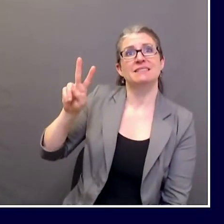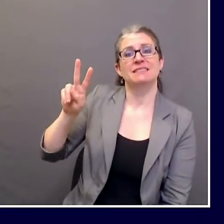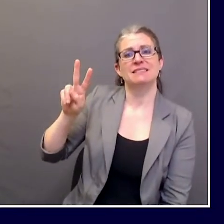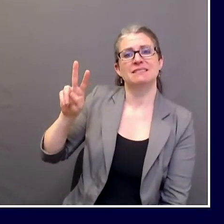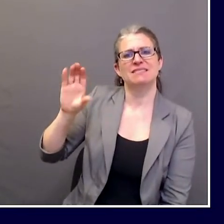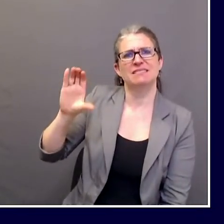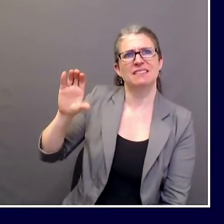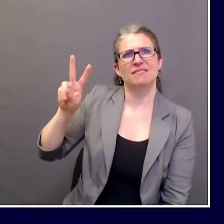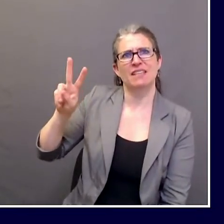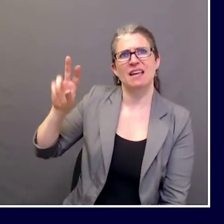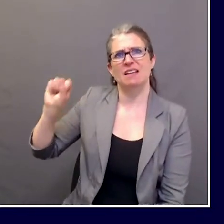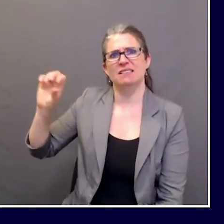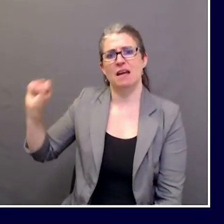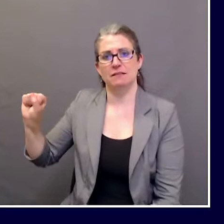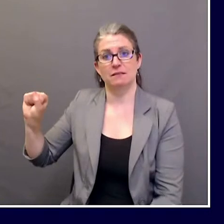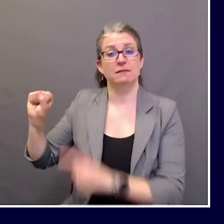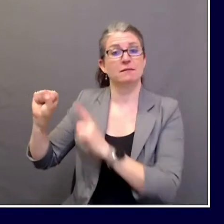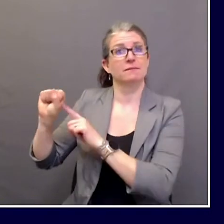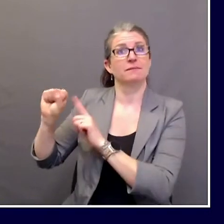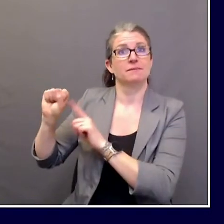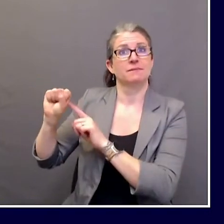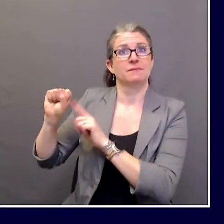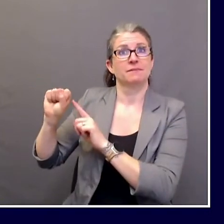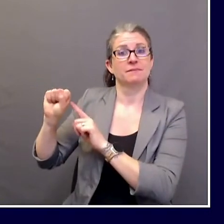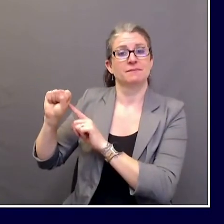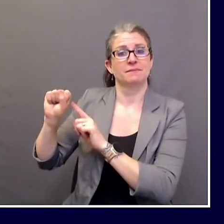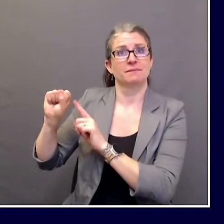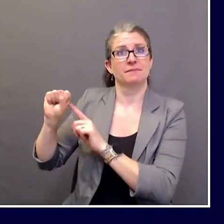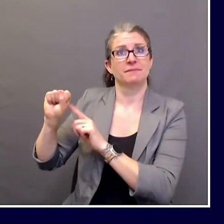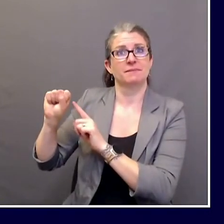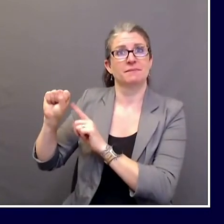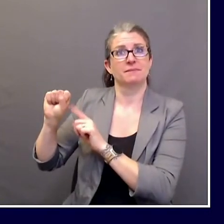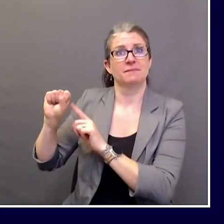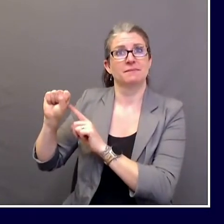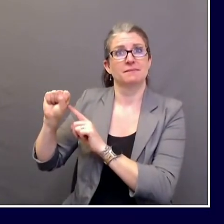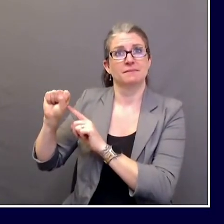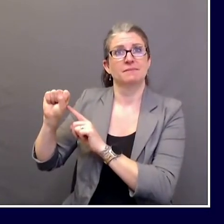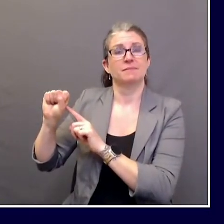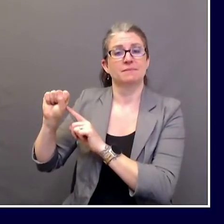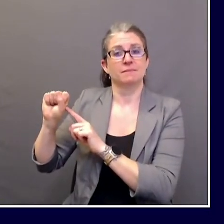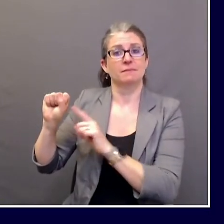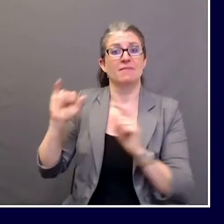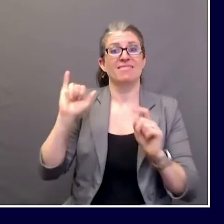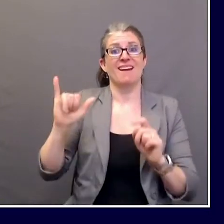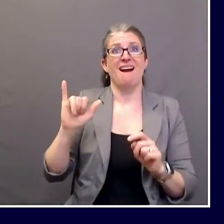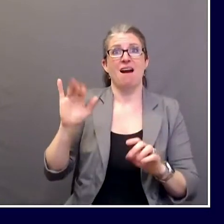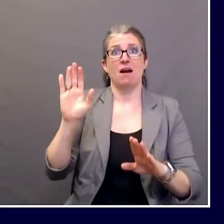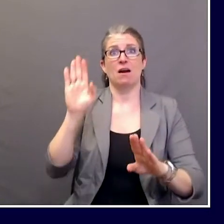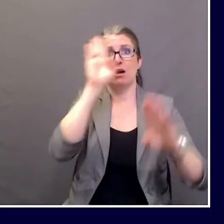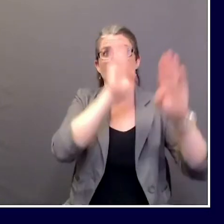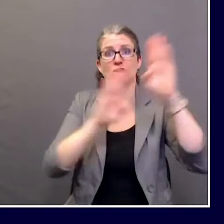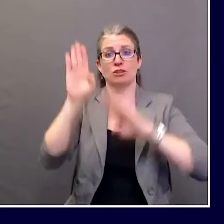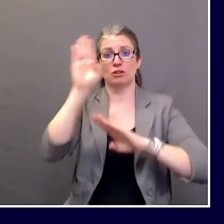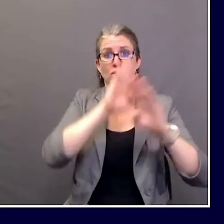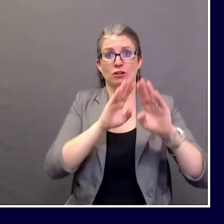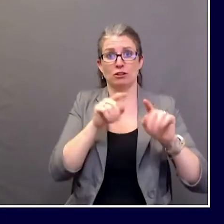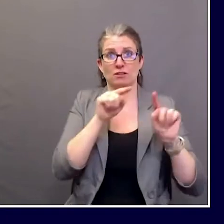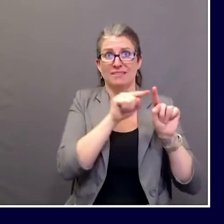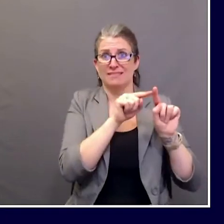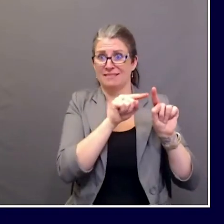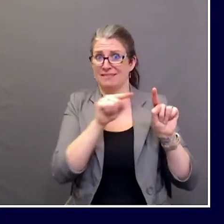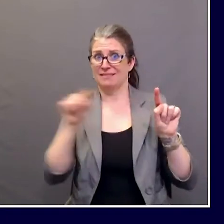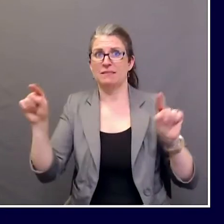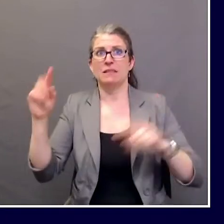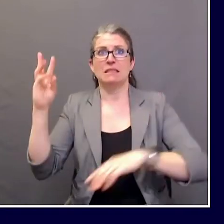2 weeks after that shot. And so if you are within that window of 6 days to 2 weeks, and you